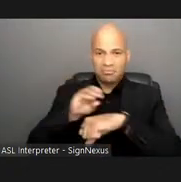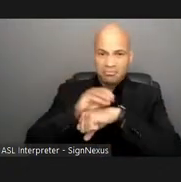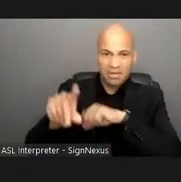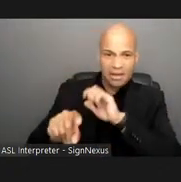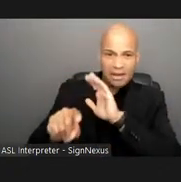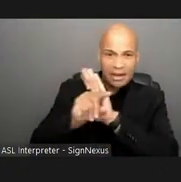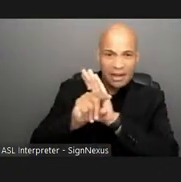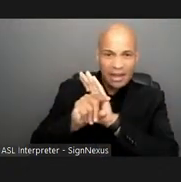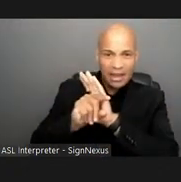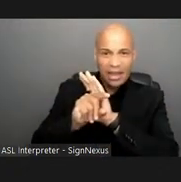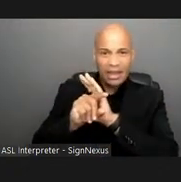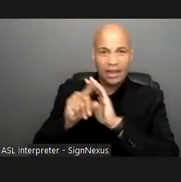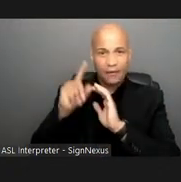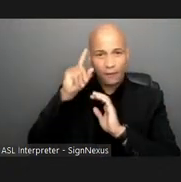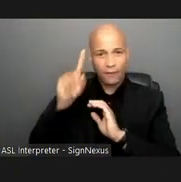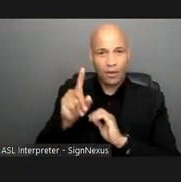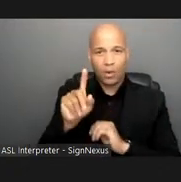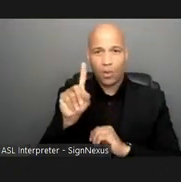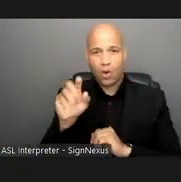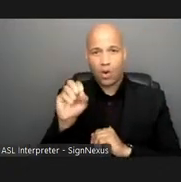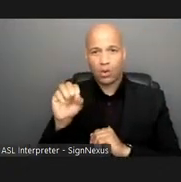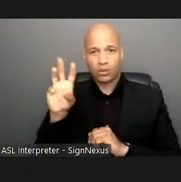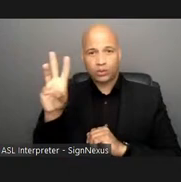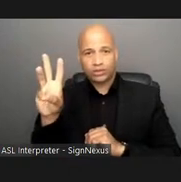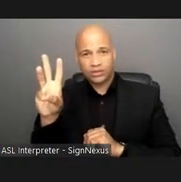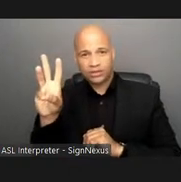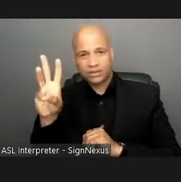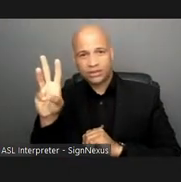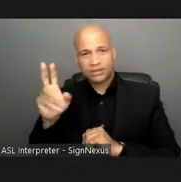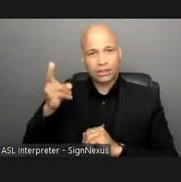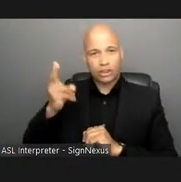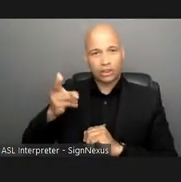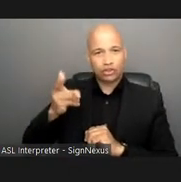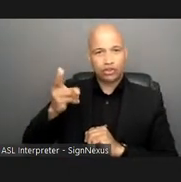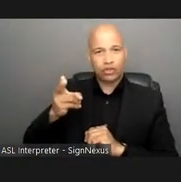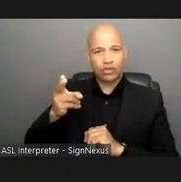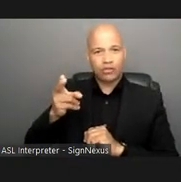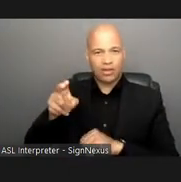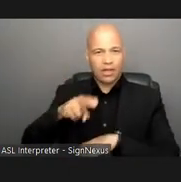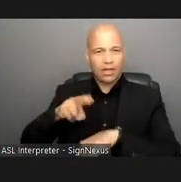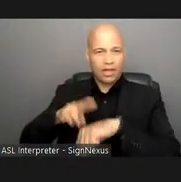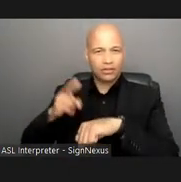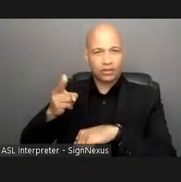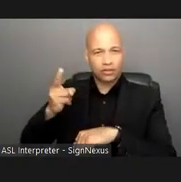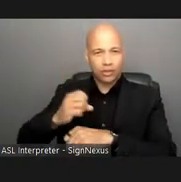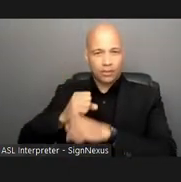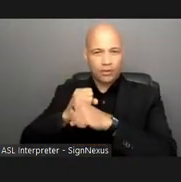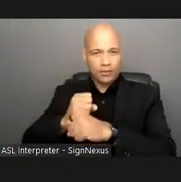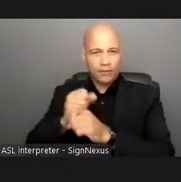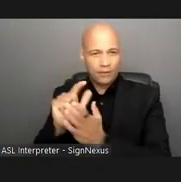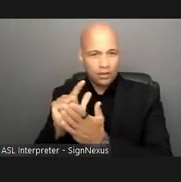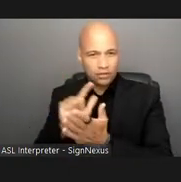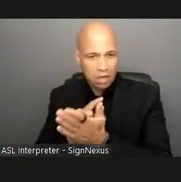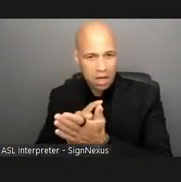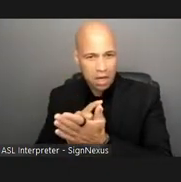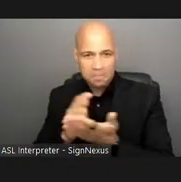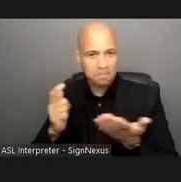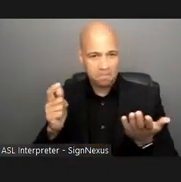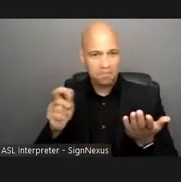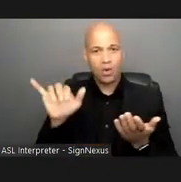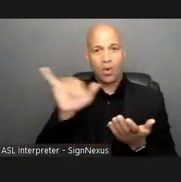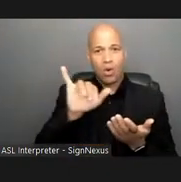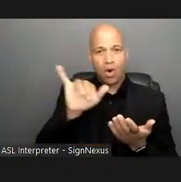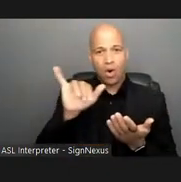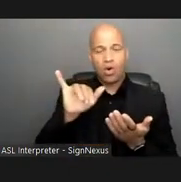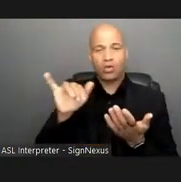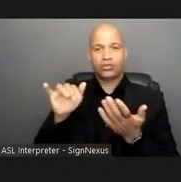pursuant to section 106 of the National Historic preservation act and it does not adversely affect the activities features or attributes that qualify the